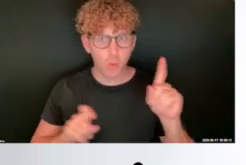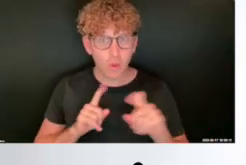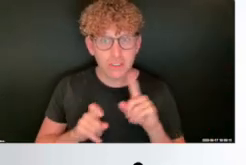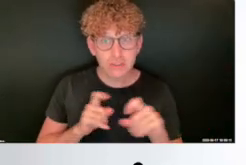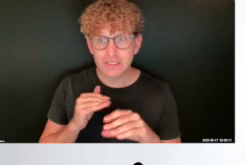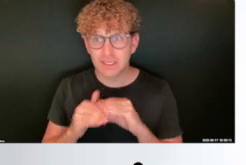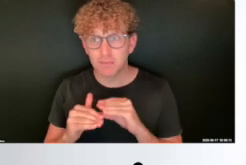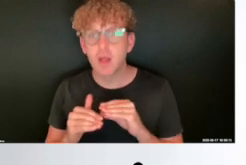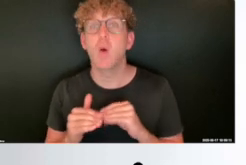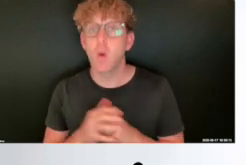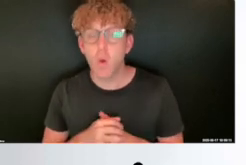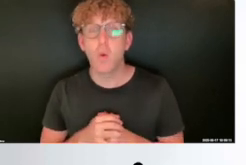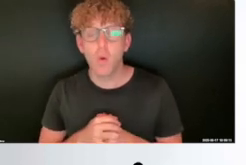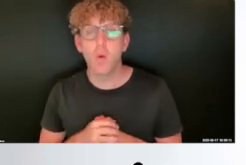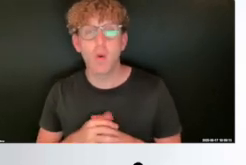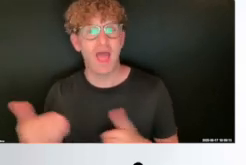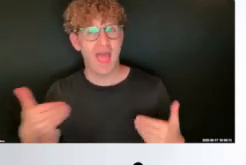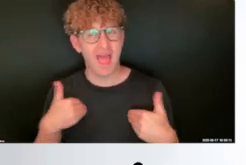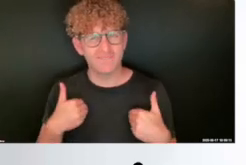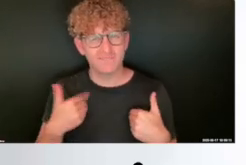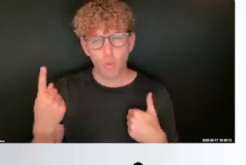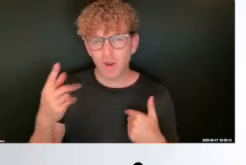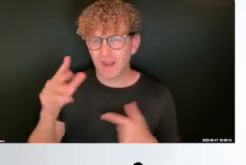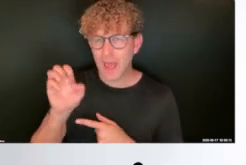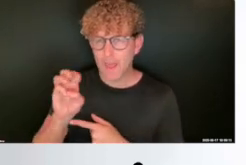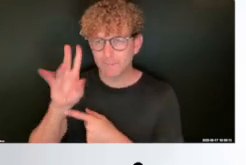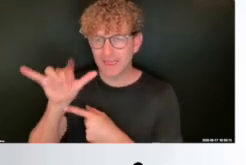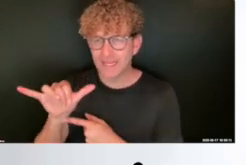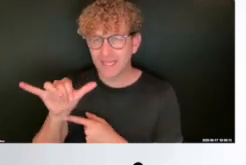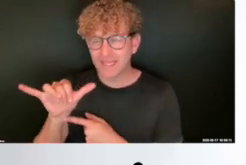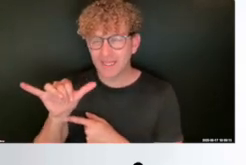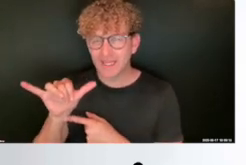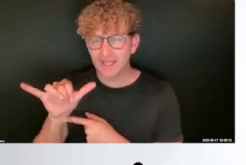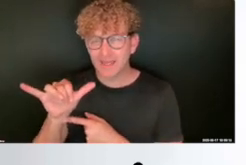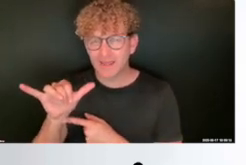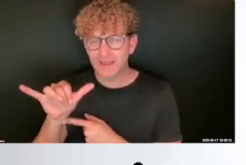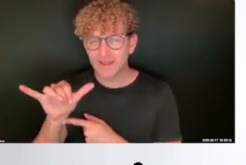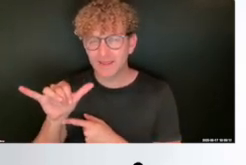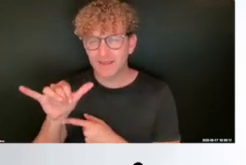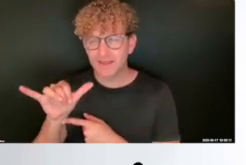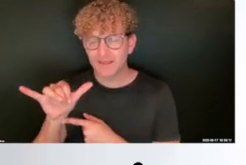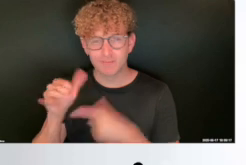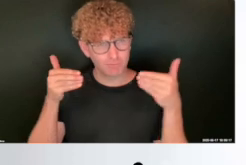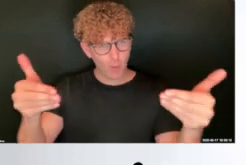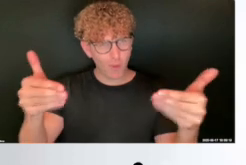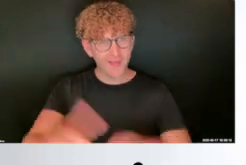Emily Stevens. I'm from TRC. And I just wanted to confirm, out of the 35